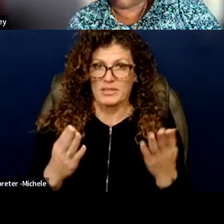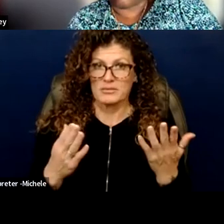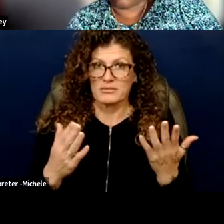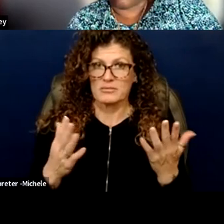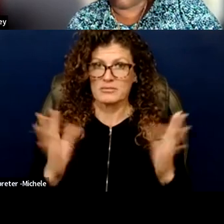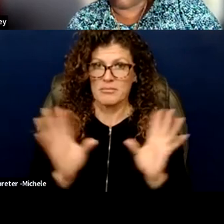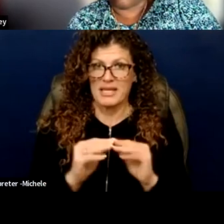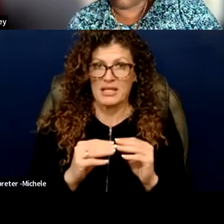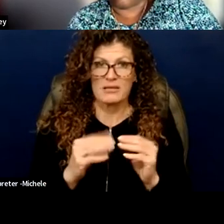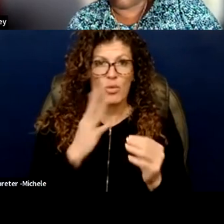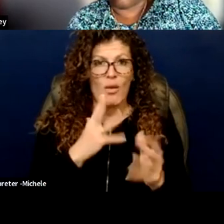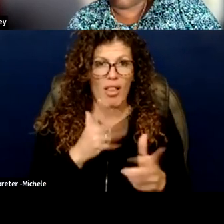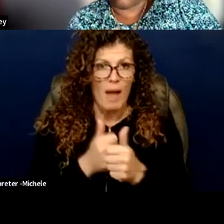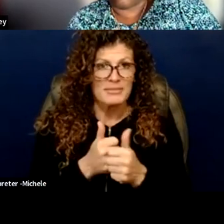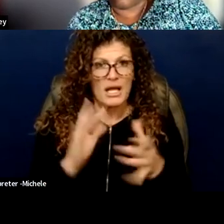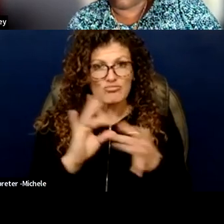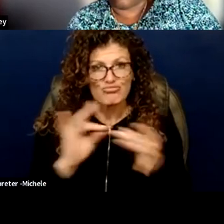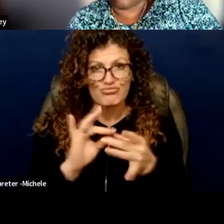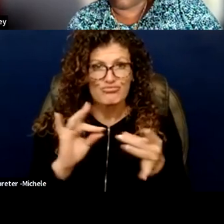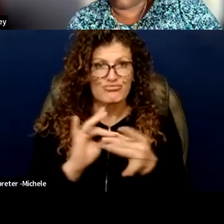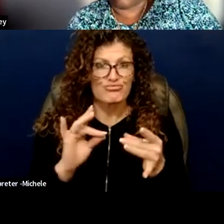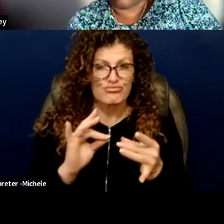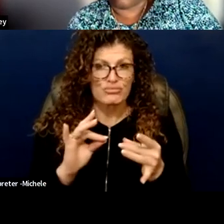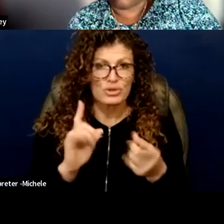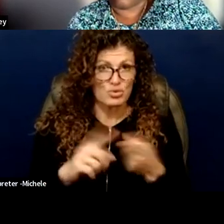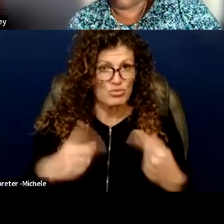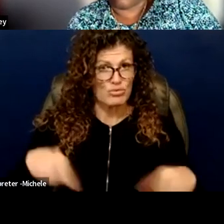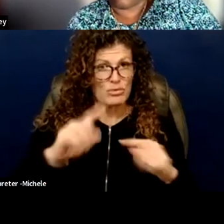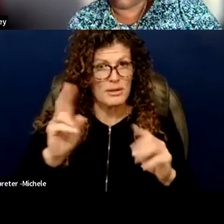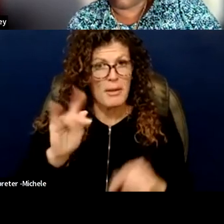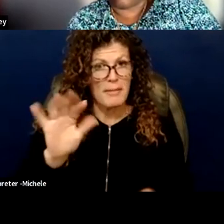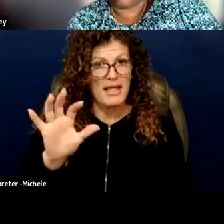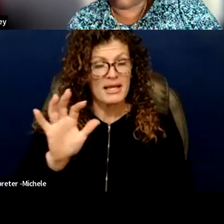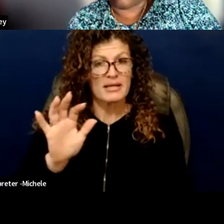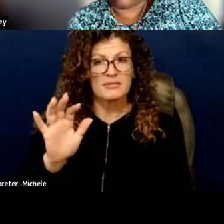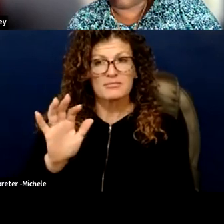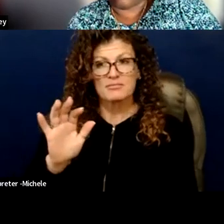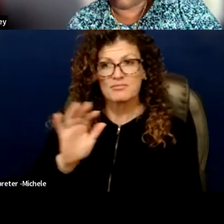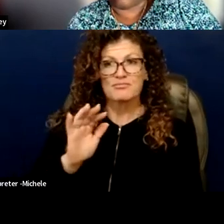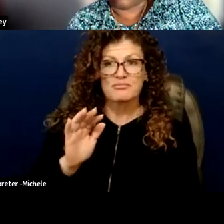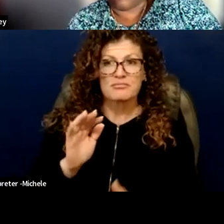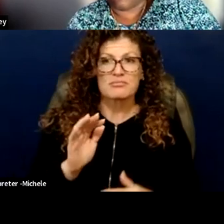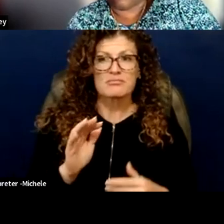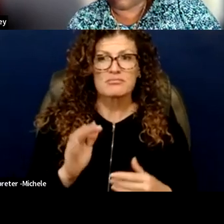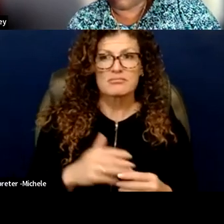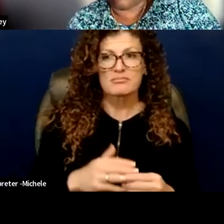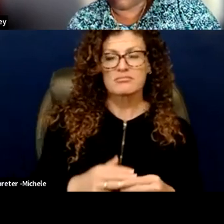give whatever update that we need to give to the public and to allow for the usual amount of